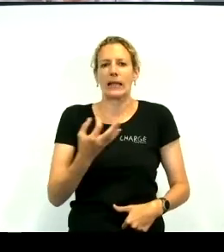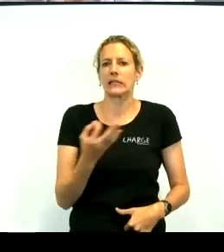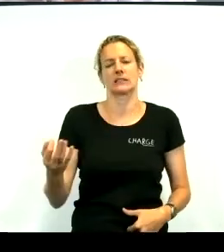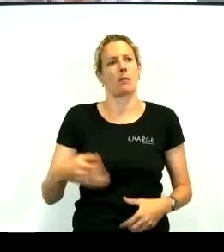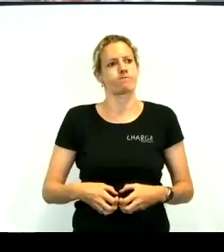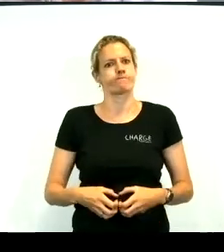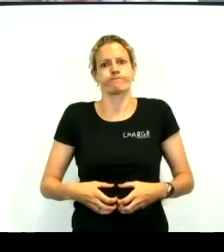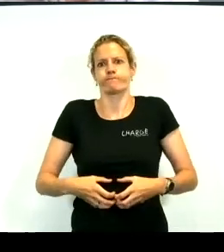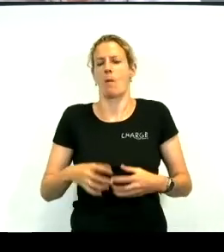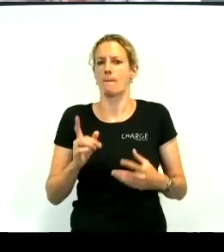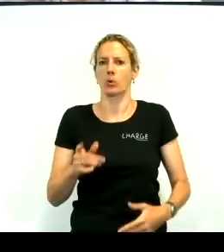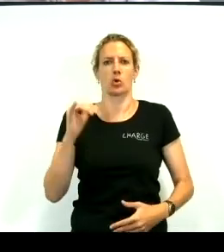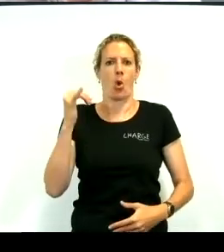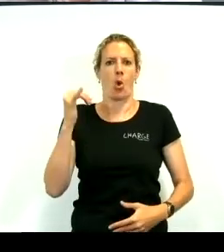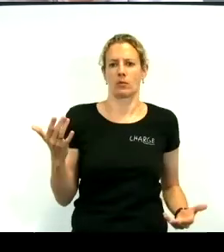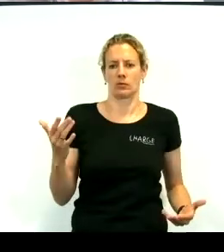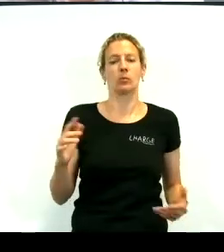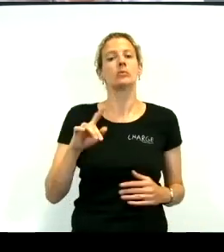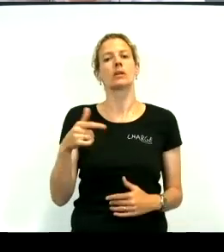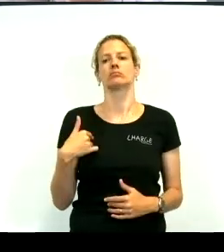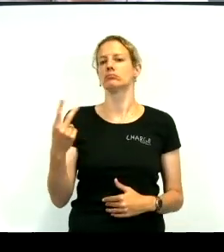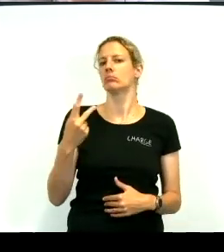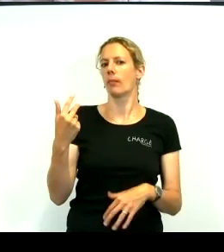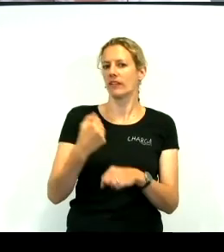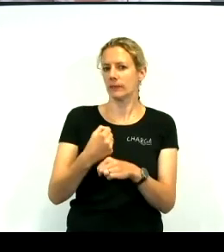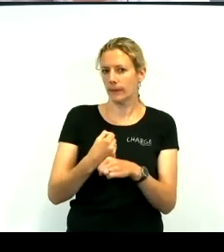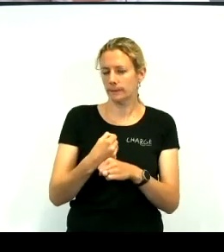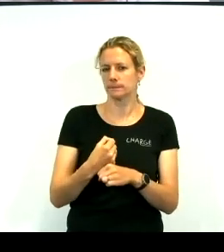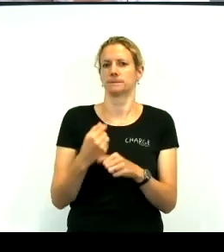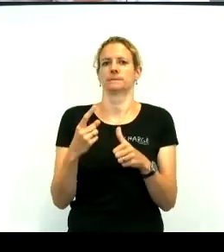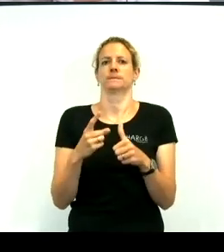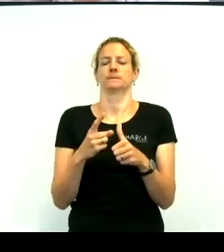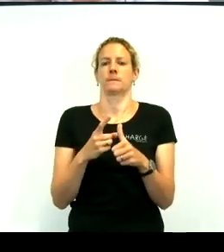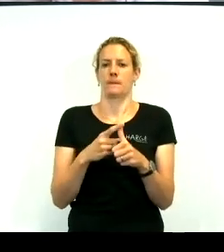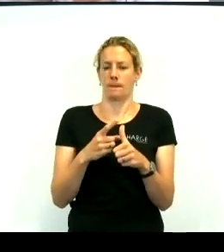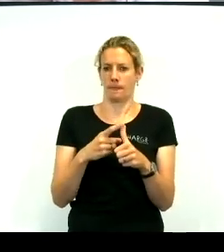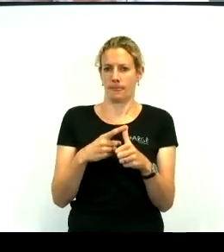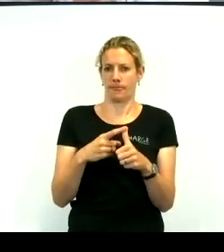we've done 2 things. One is we've built it into her